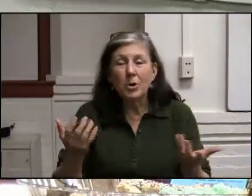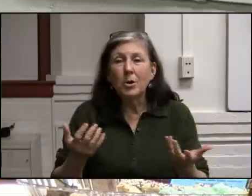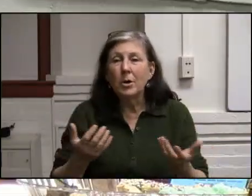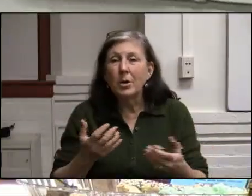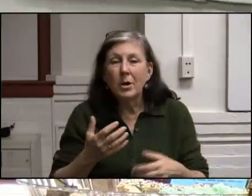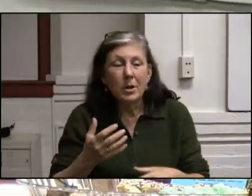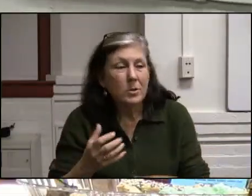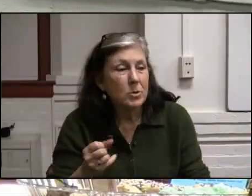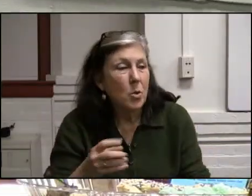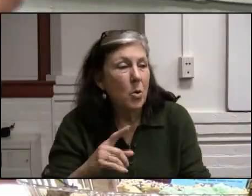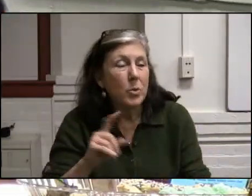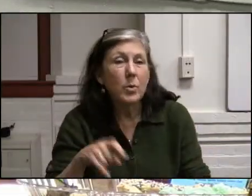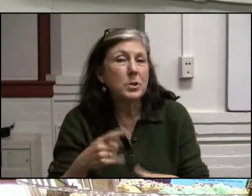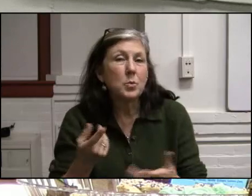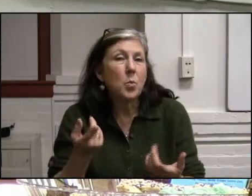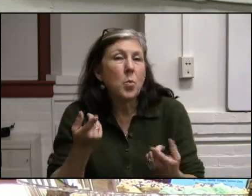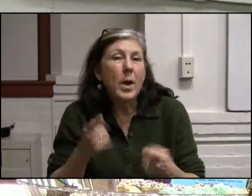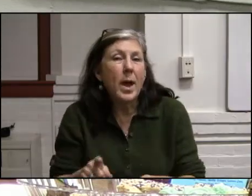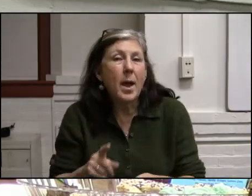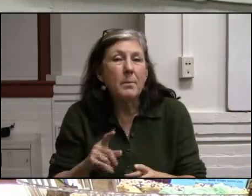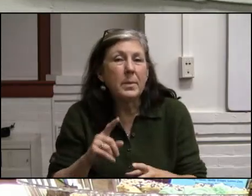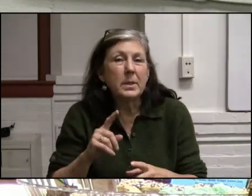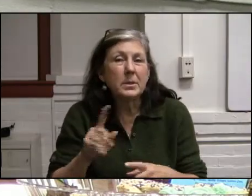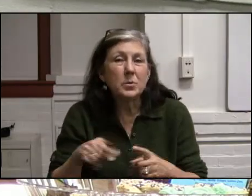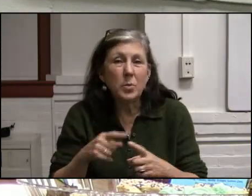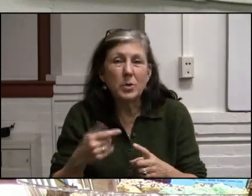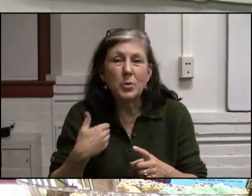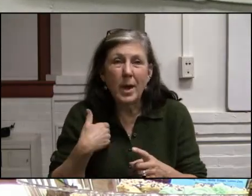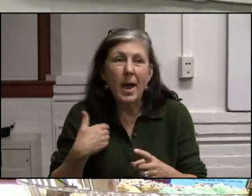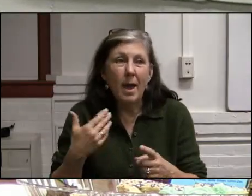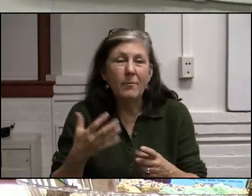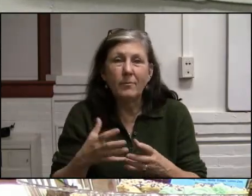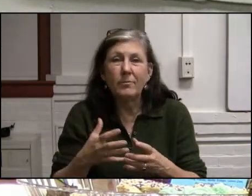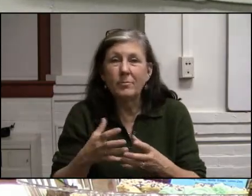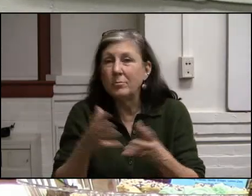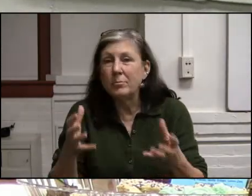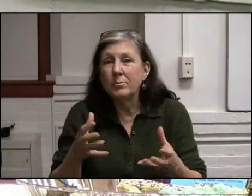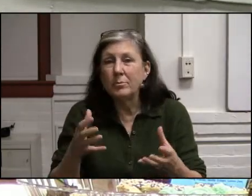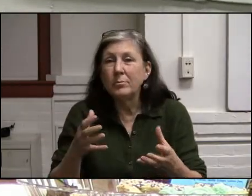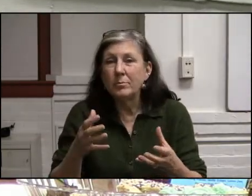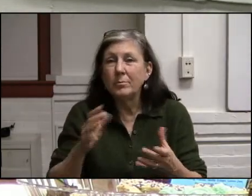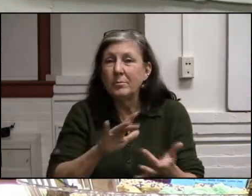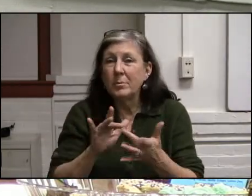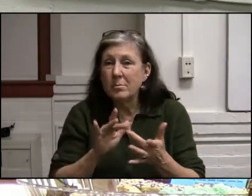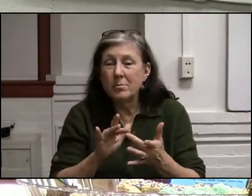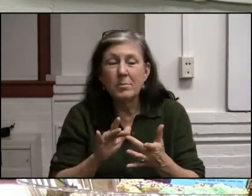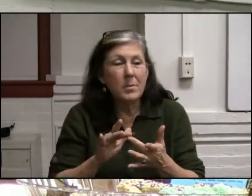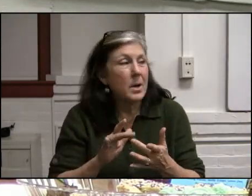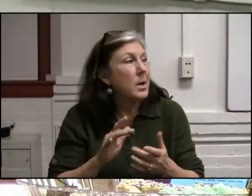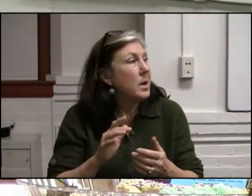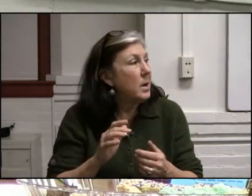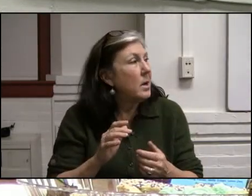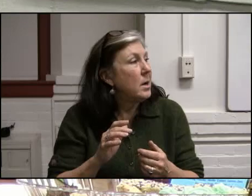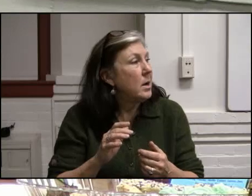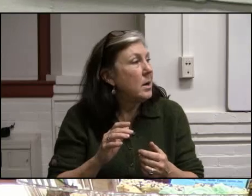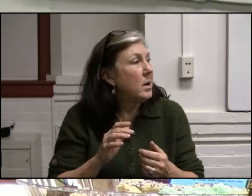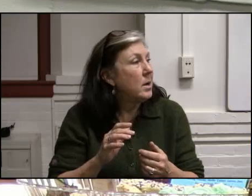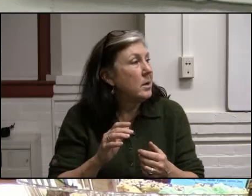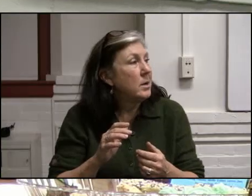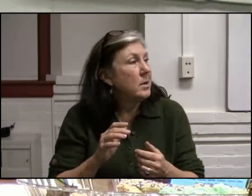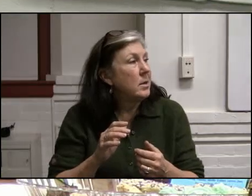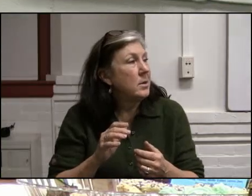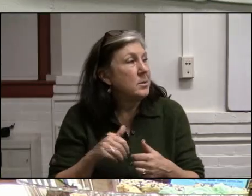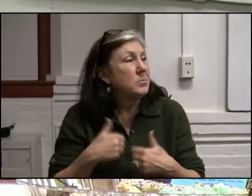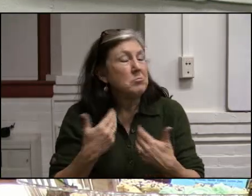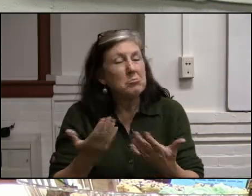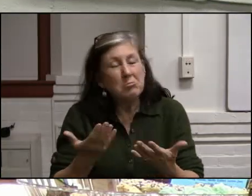no question about what happens when you have that degree of broadband. And that's the primary reason that we're looking at this in terms of the potential economic